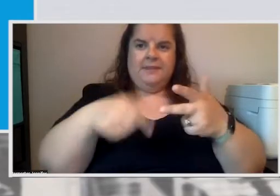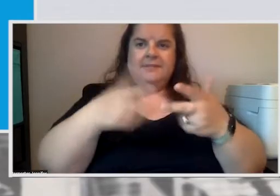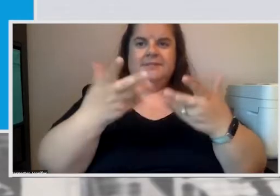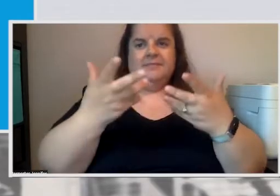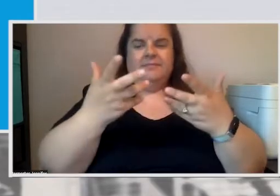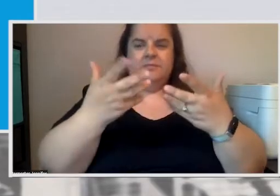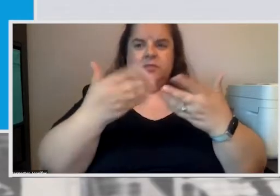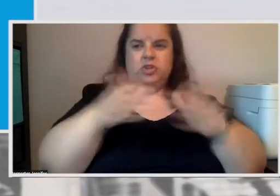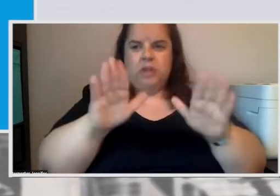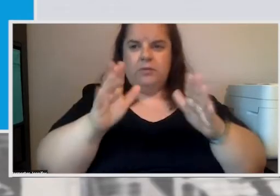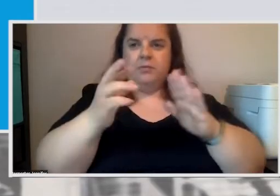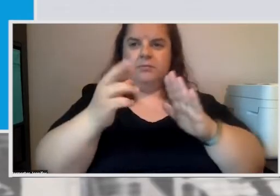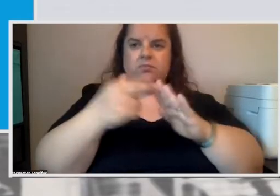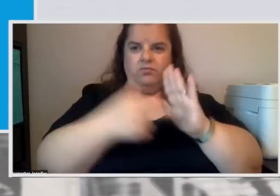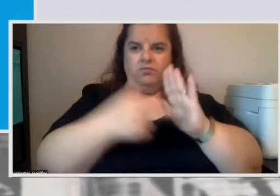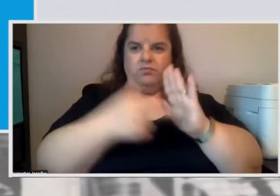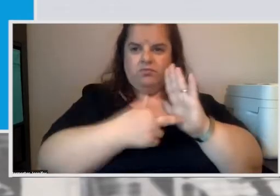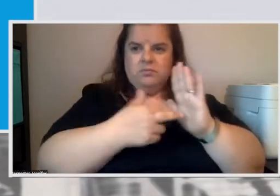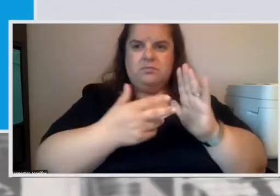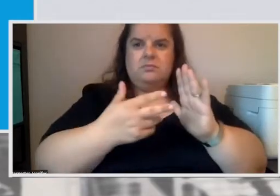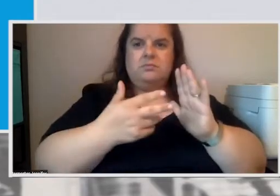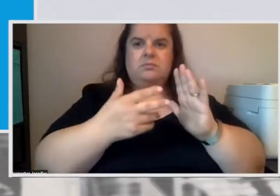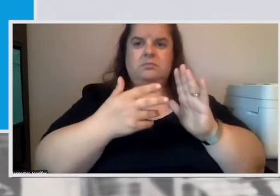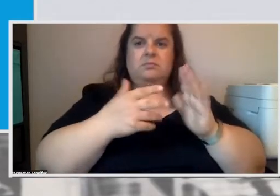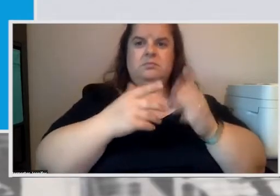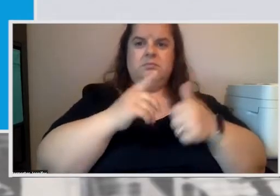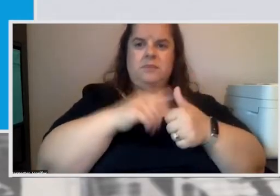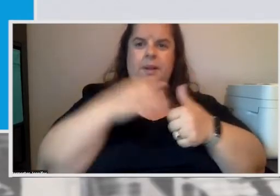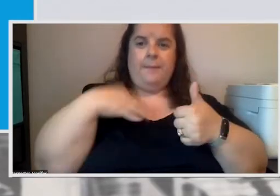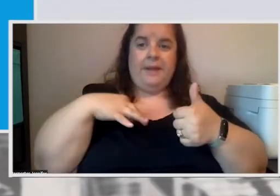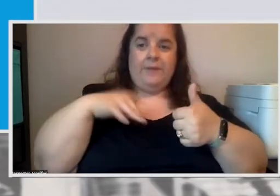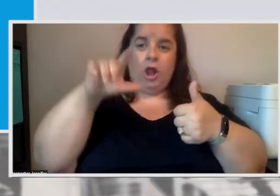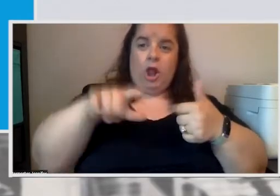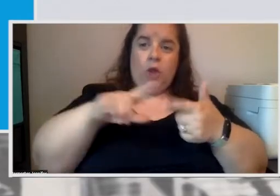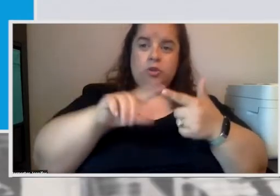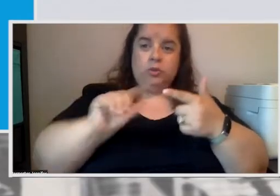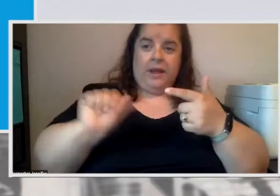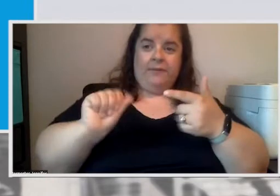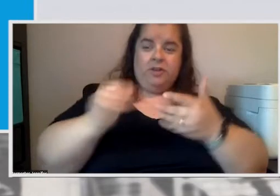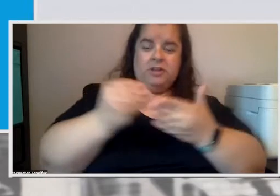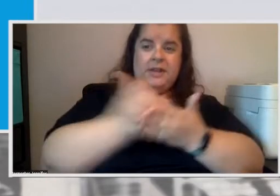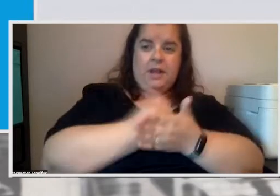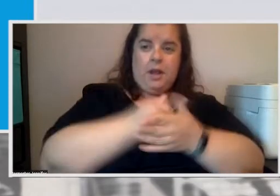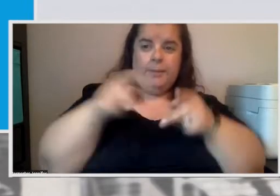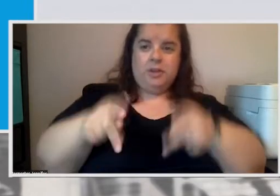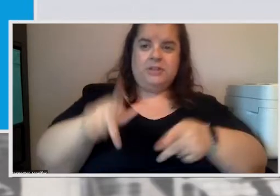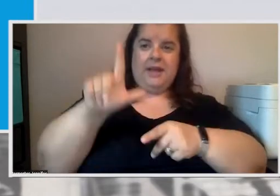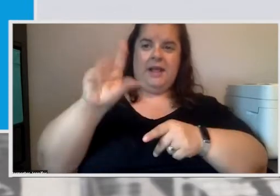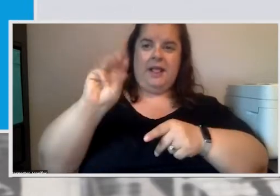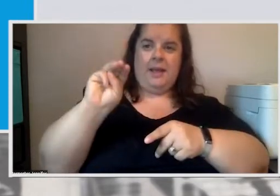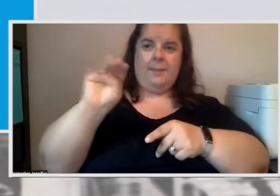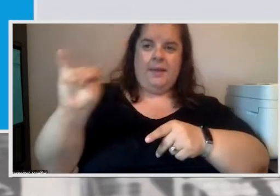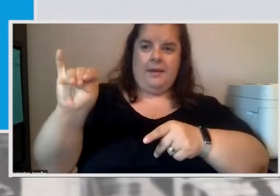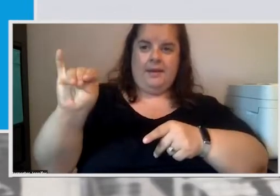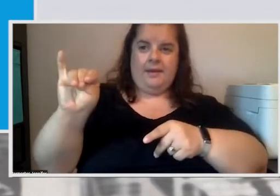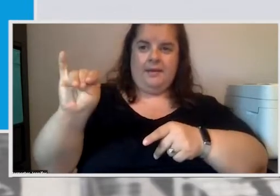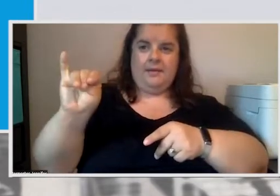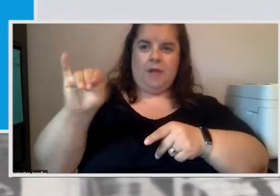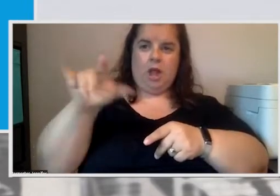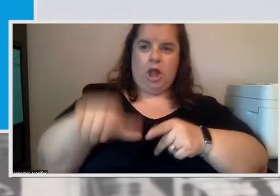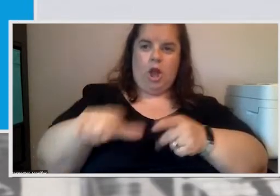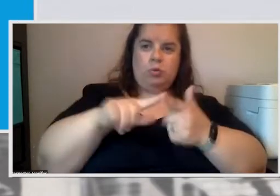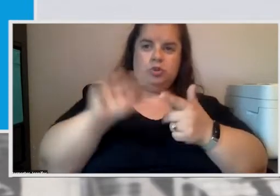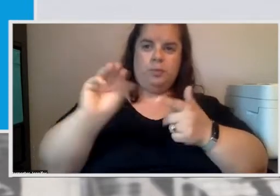regulations around the program. They have to benefit low to moderate income persons, or what we call LMI persons. That's the